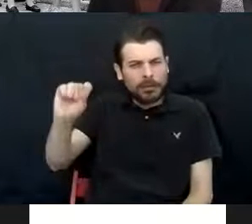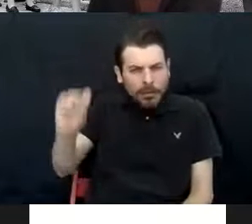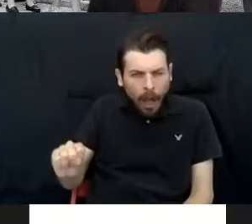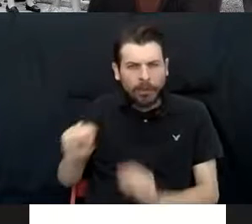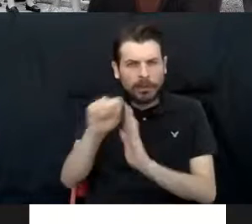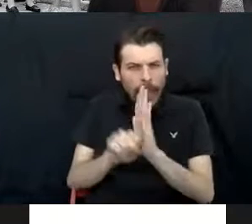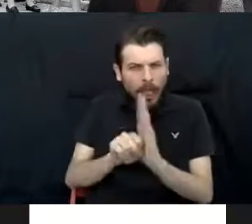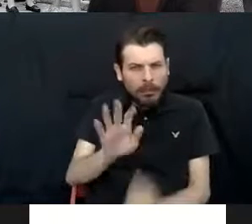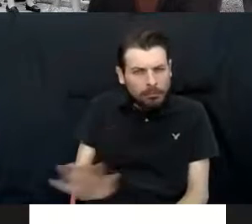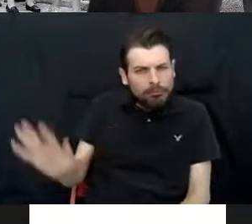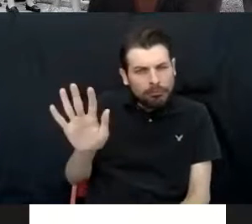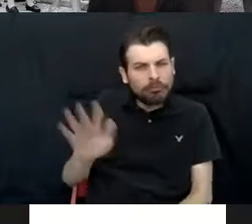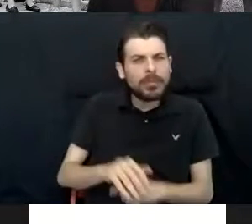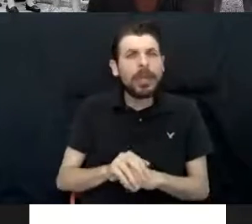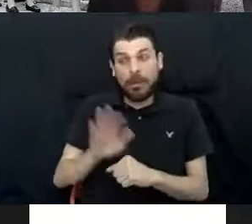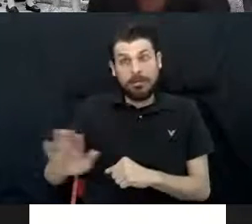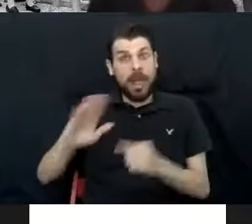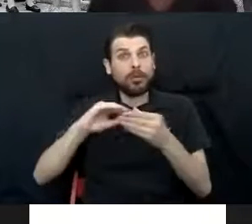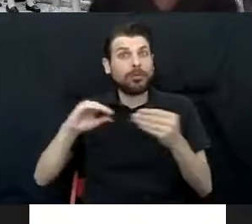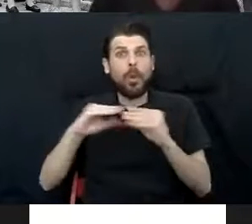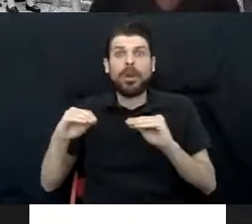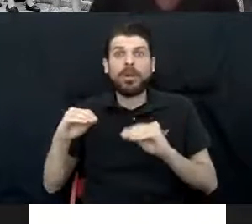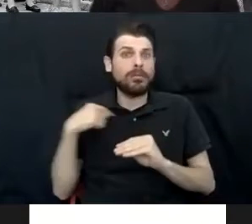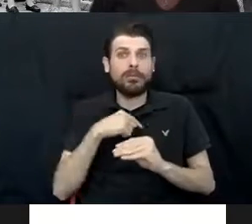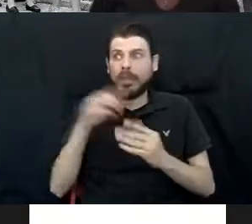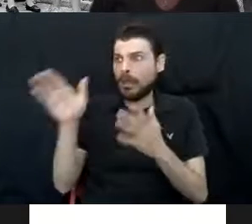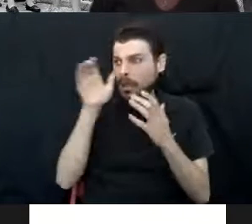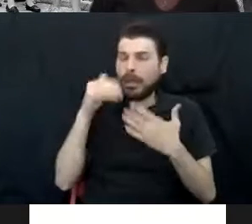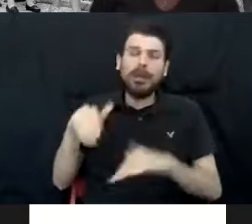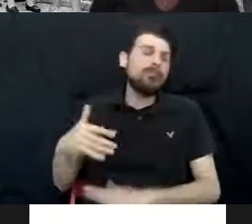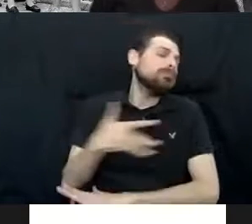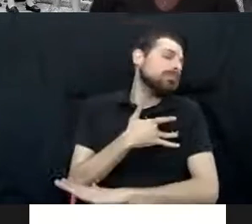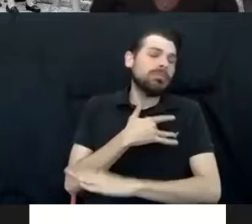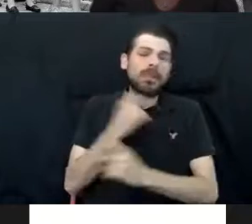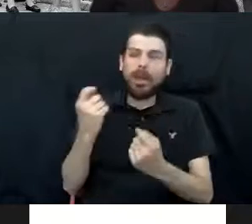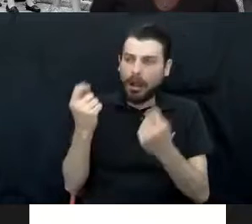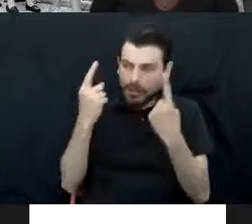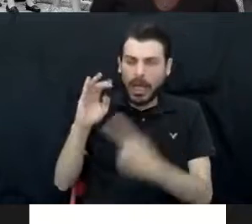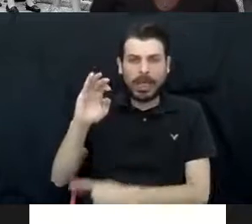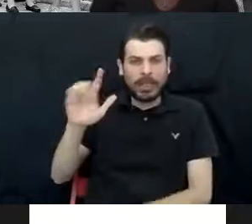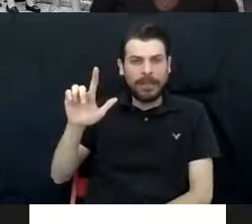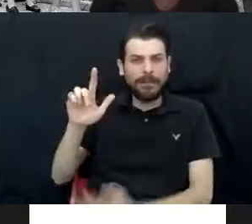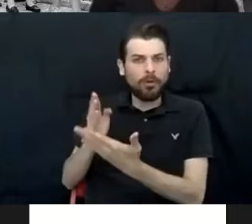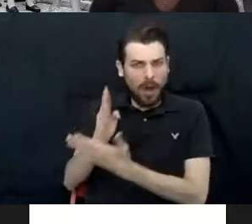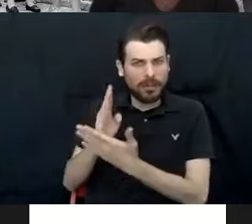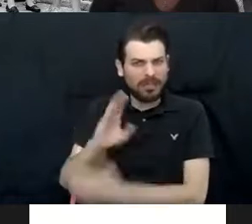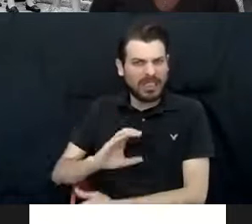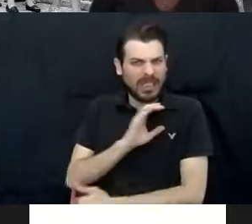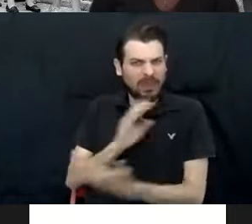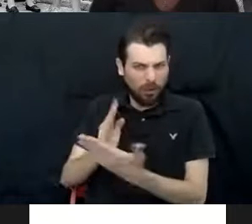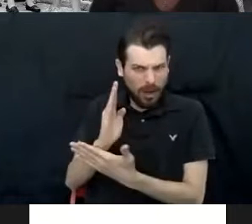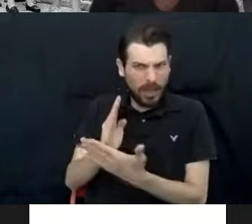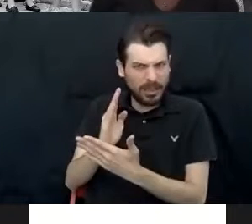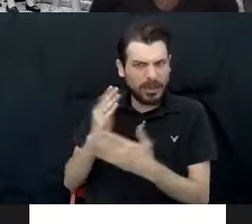and beautifully expressed the struggles of the civil rights movement. Earlier, LaRhonda sang us a freedom